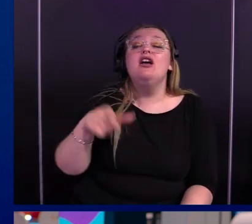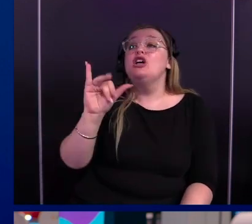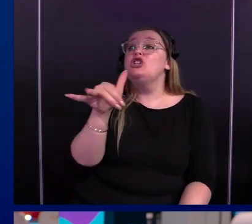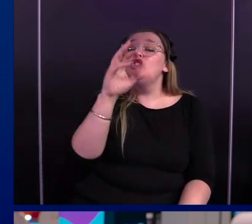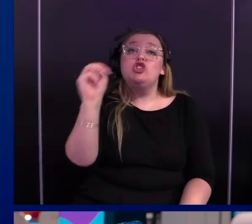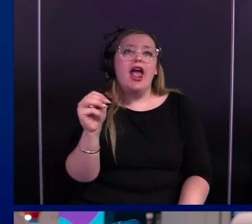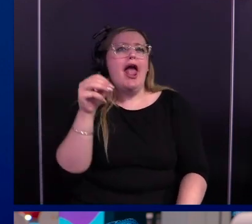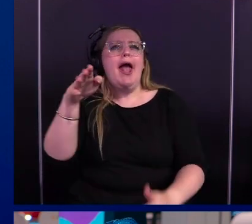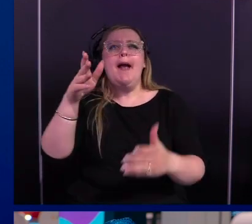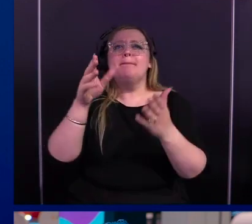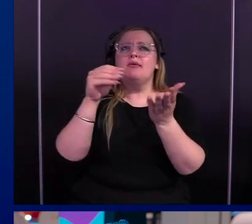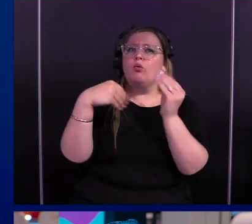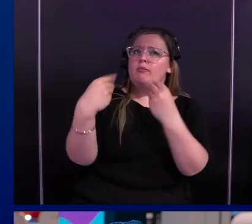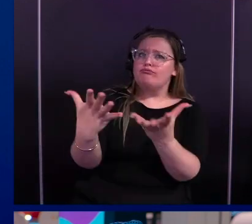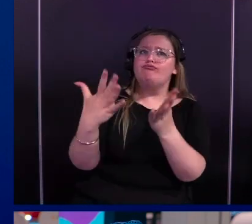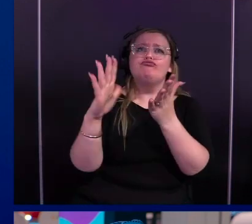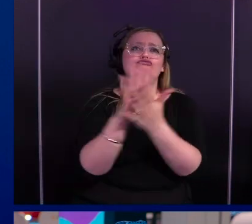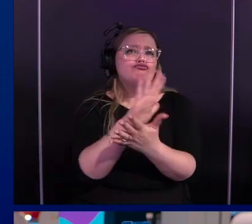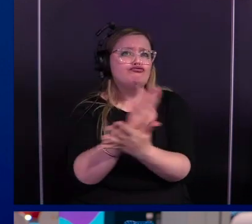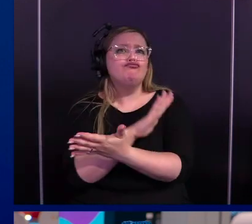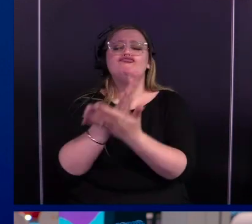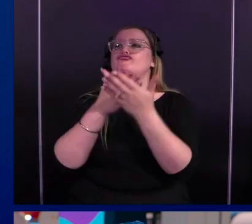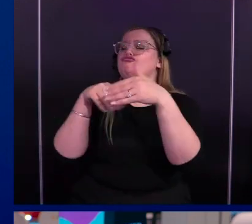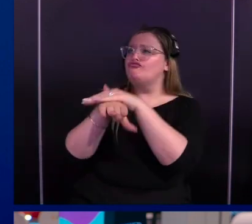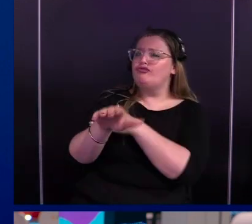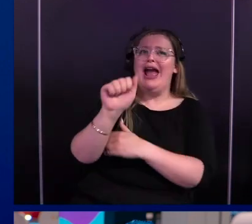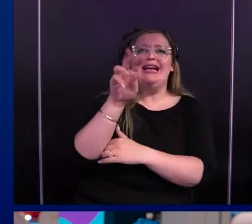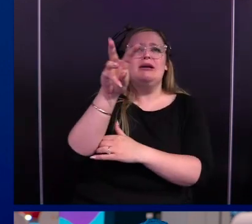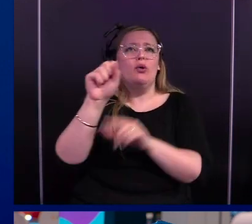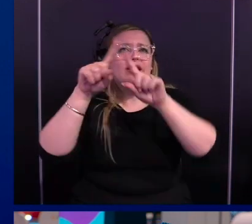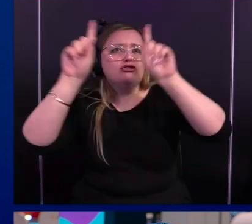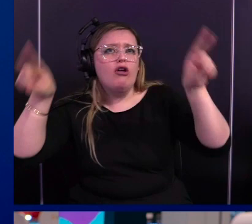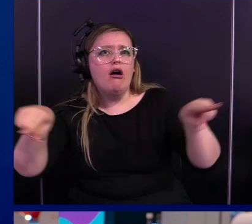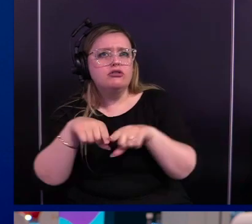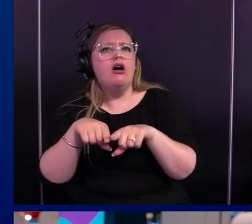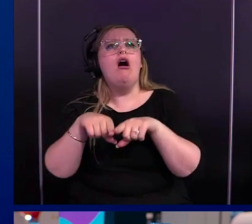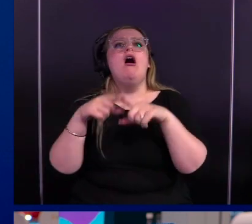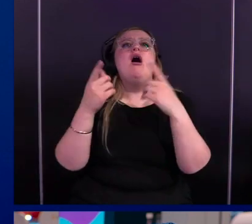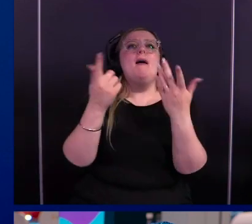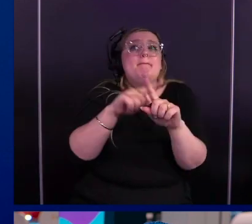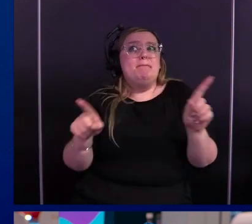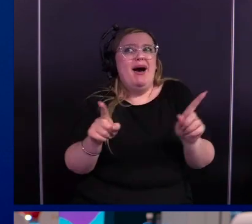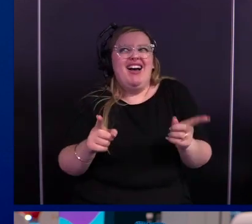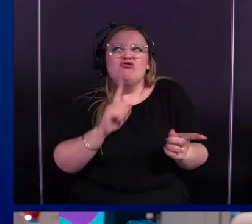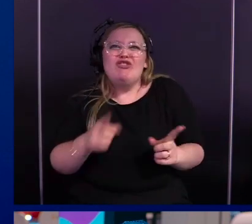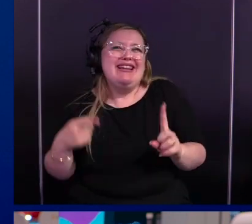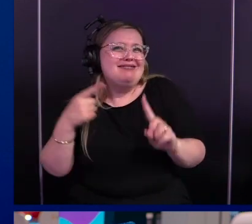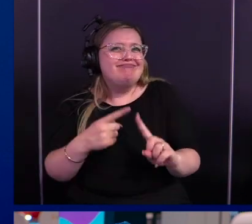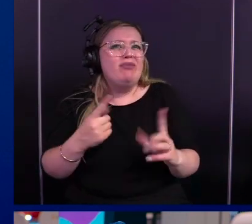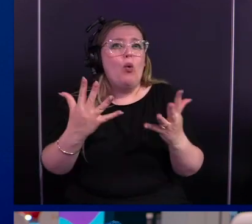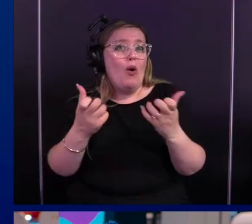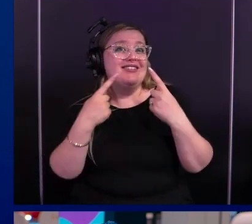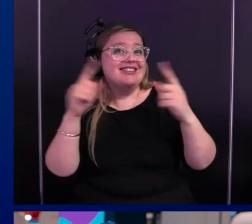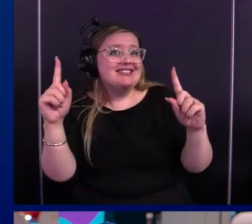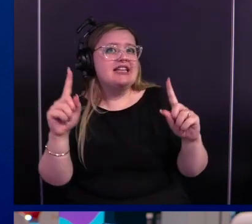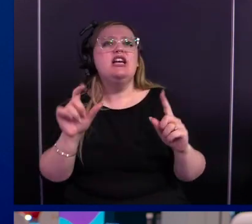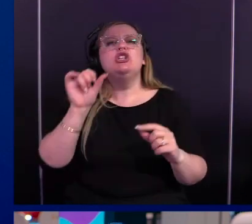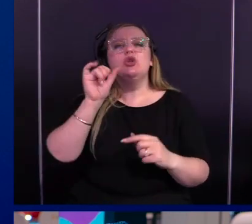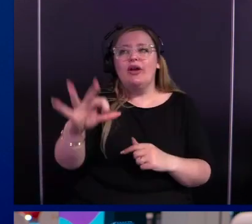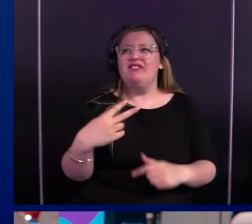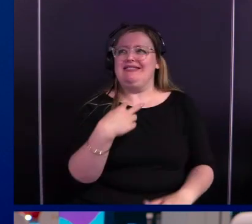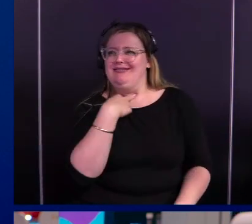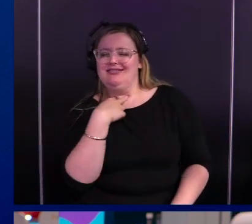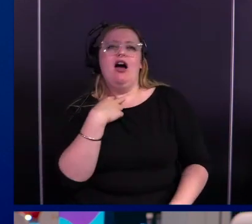console environment. And so we let you get hands-on and try to think your way through it, but we do want you to succeed. So if you get stuck, there are the clues that help you get through